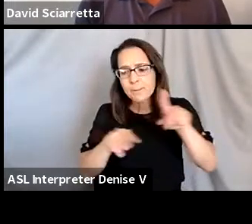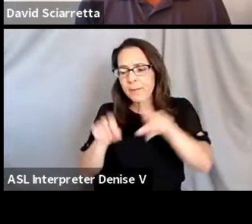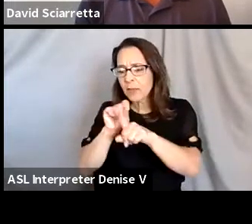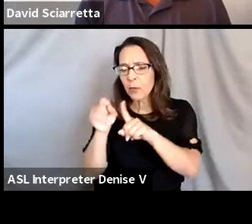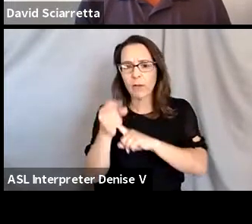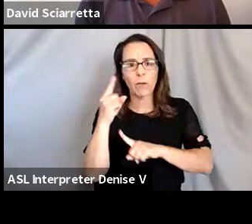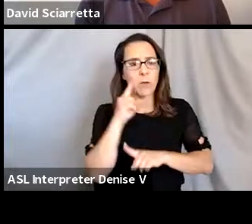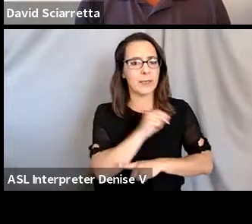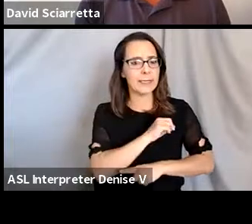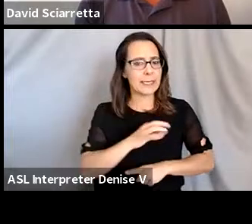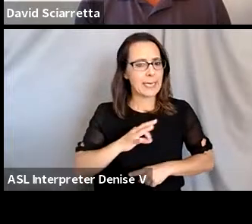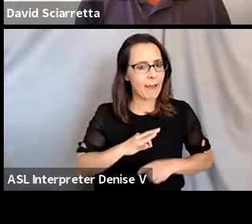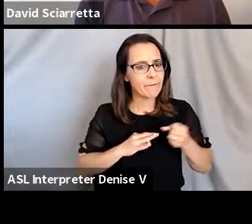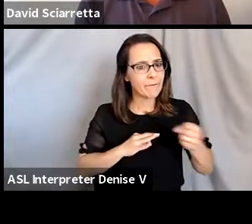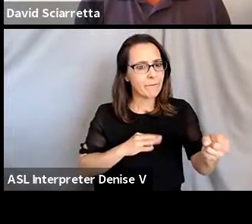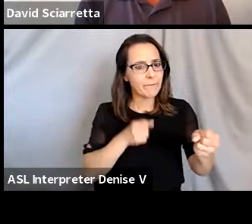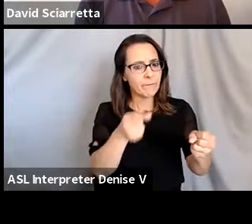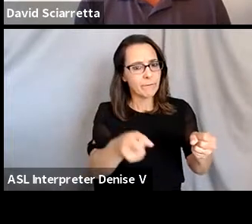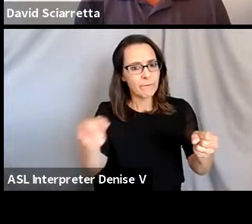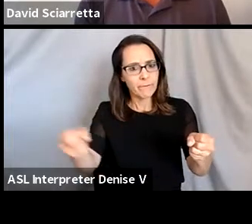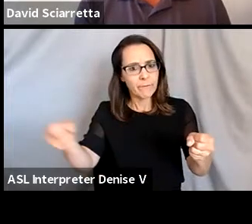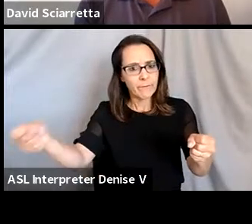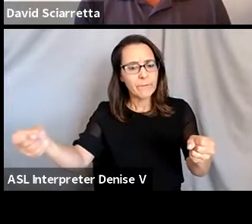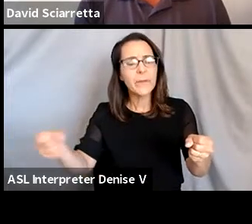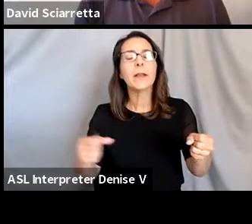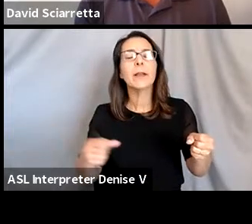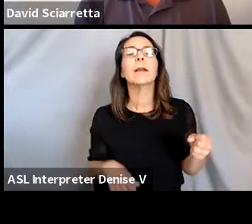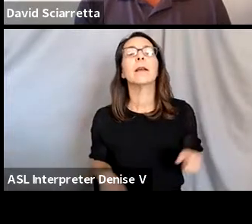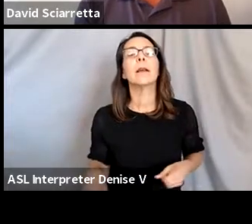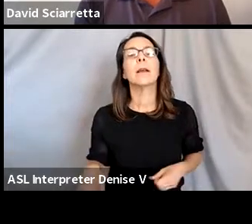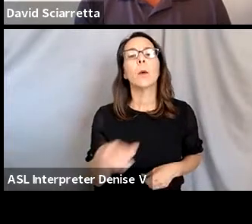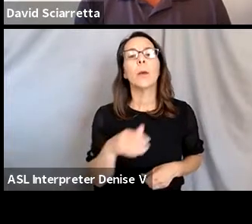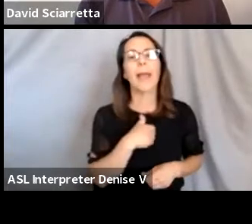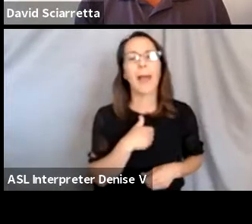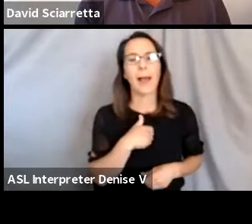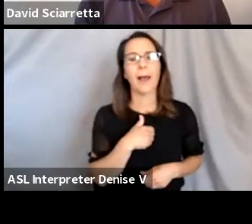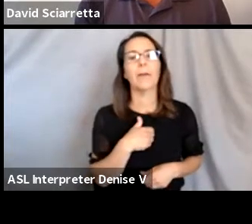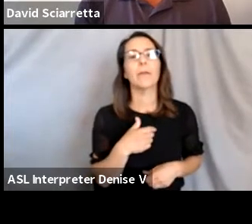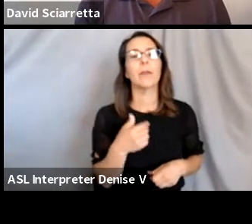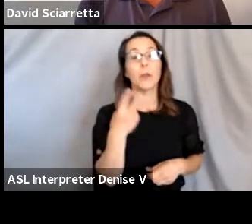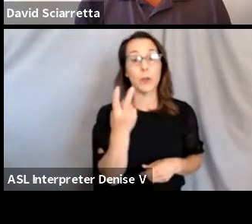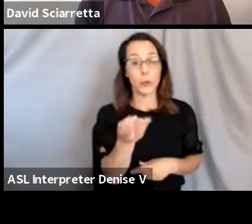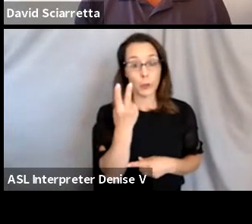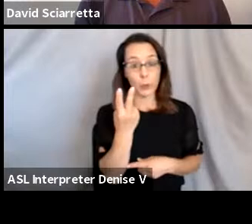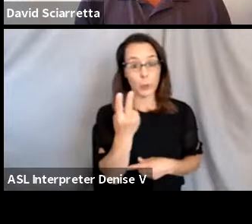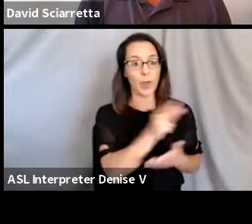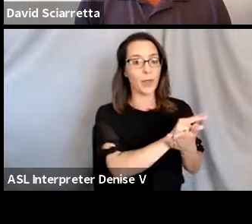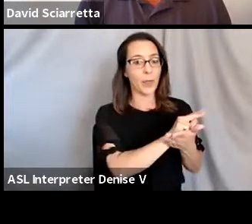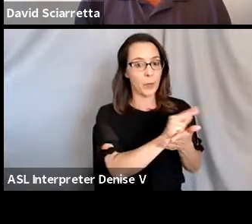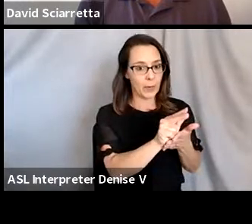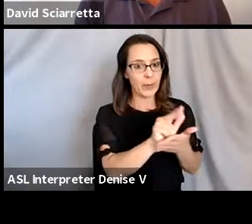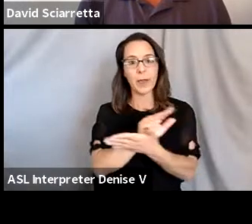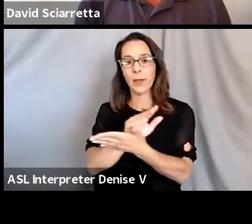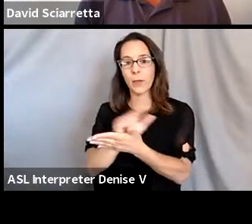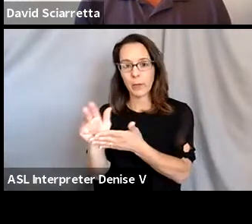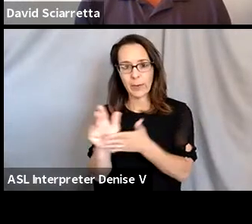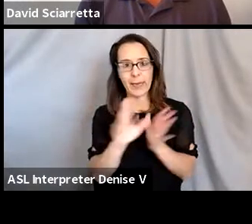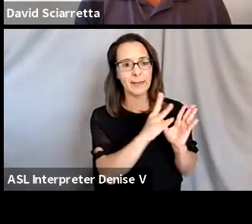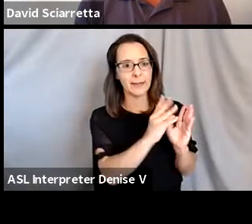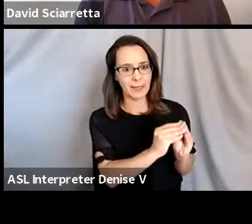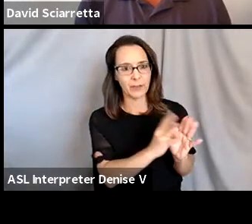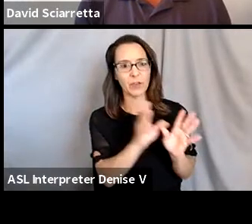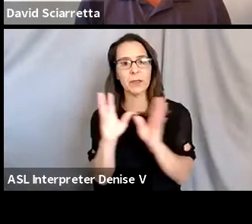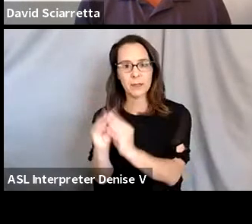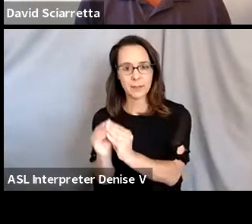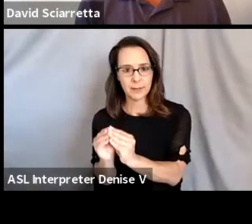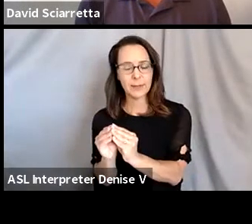able to do is we do have our 2 3-week sessions. They will be by